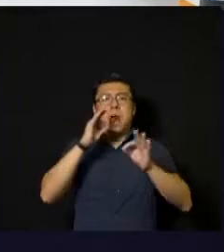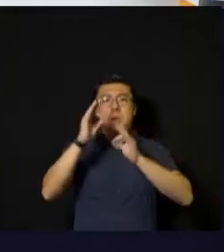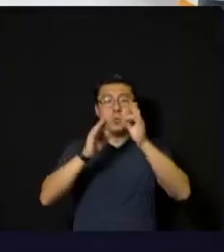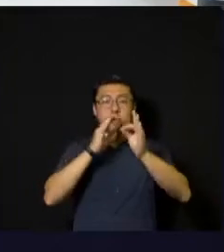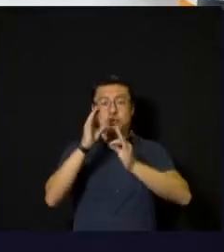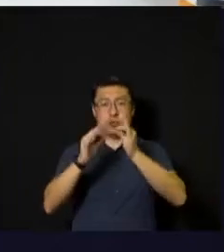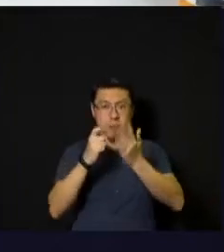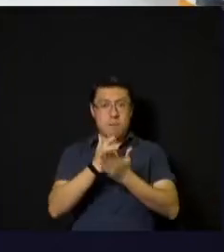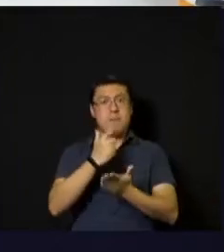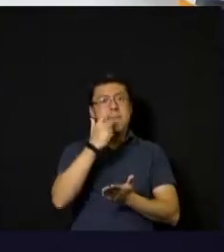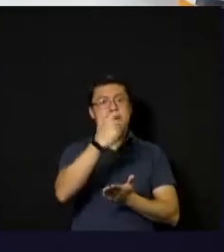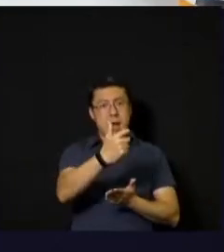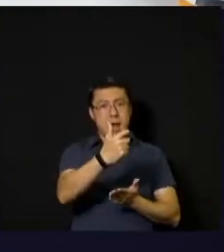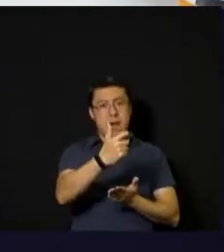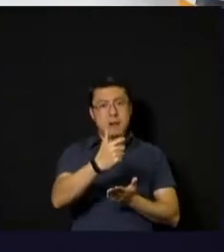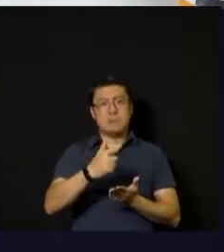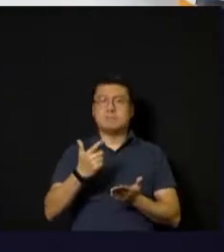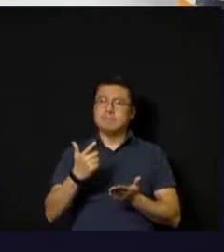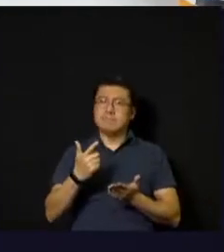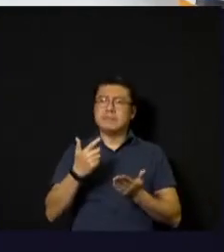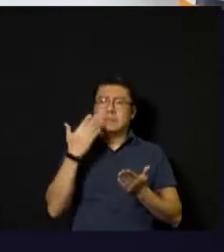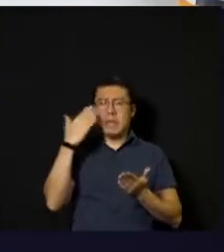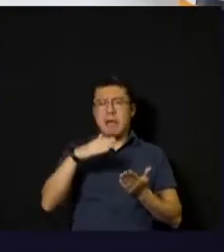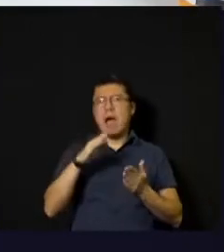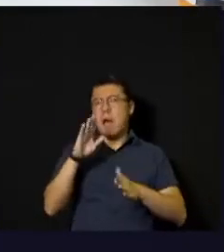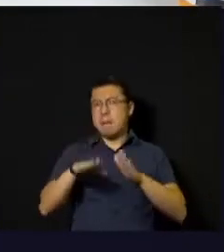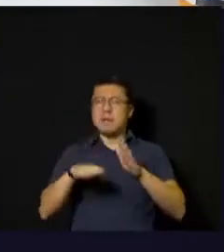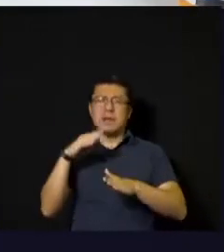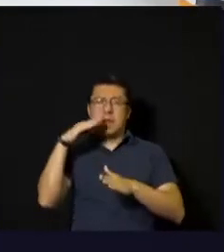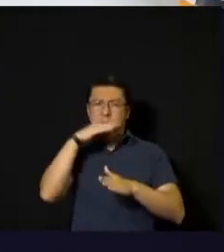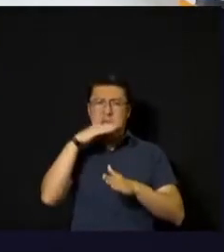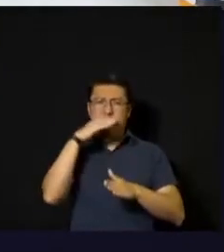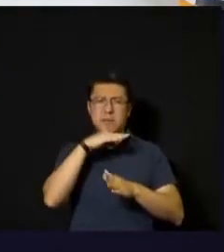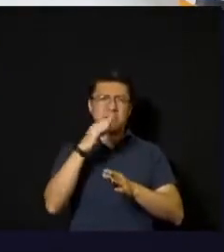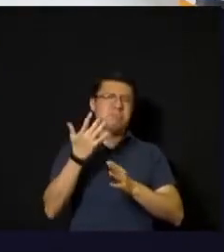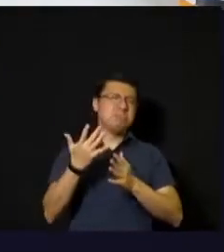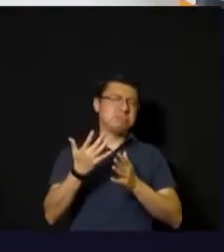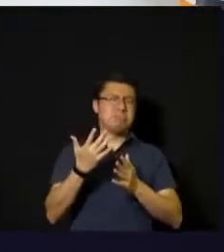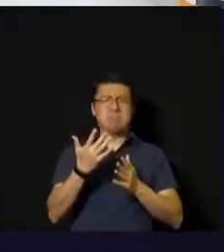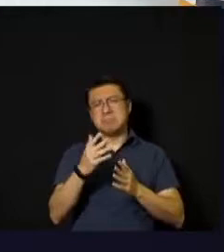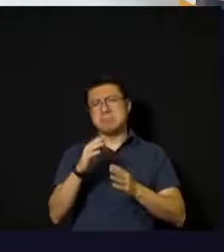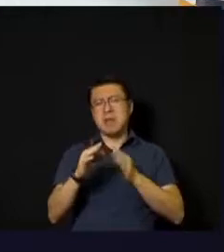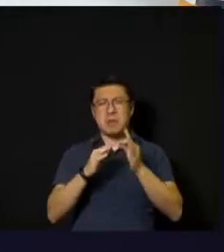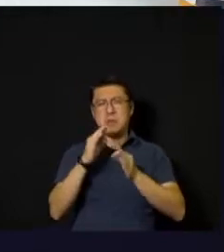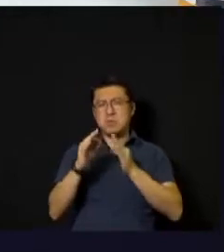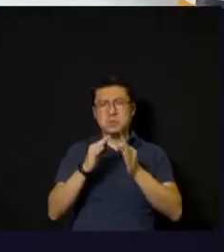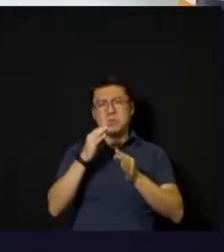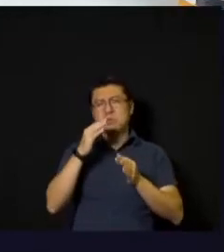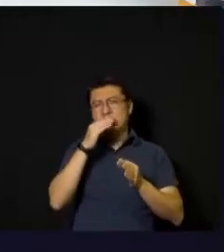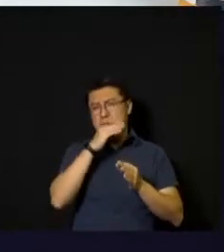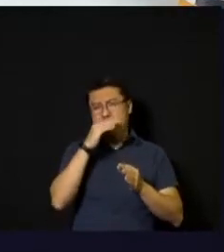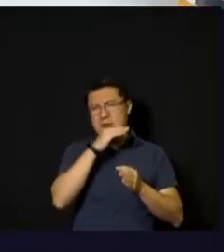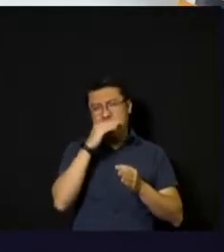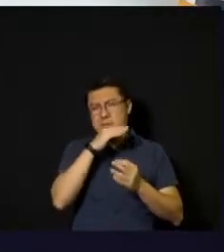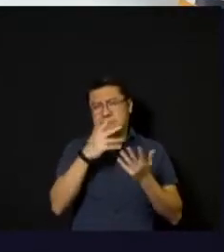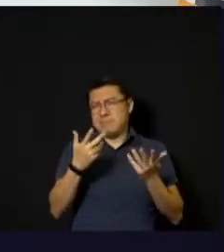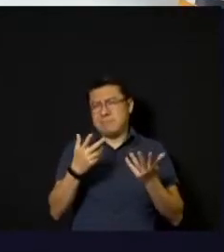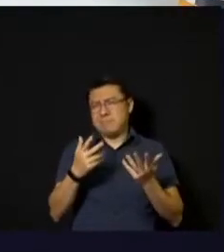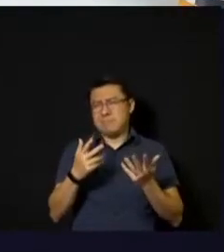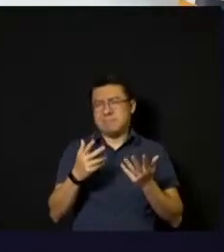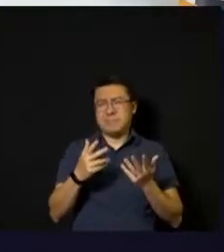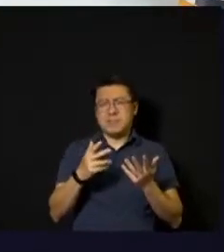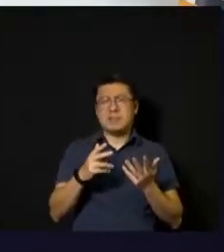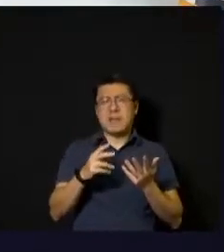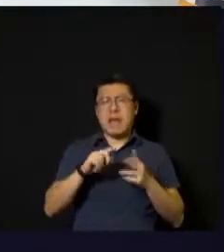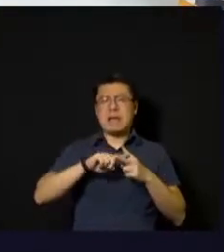The publicity is, the free publicity at the beginning, but then later we need to pay